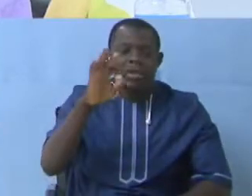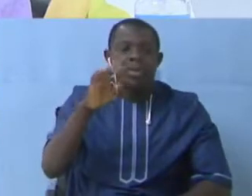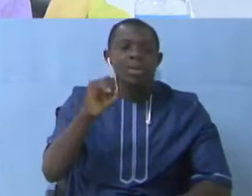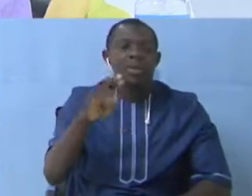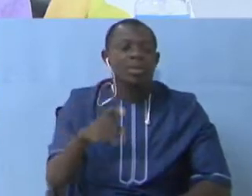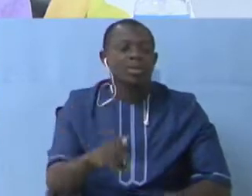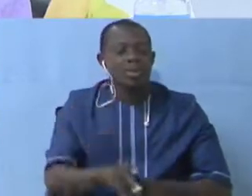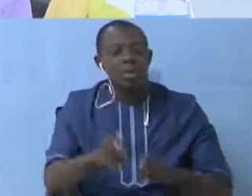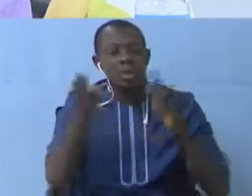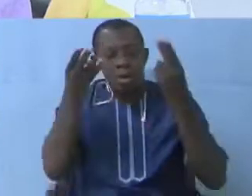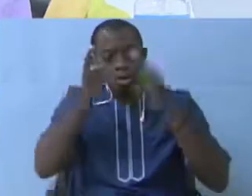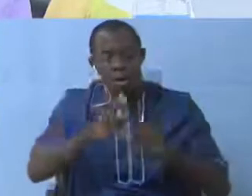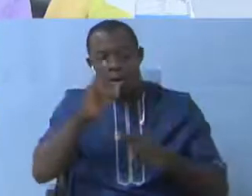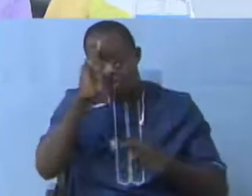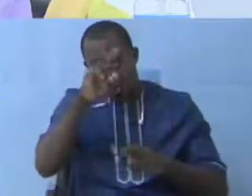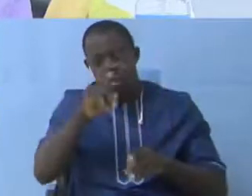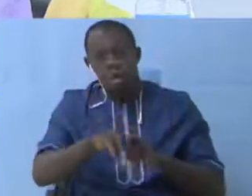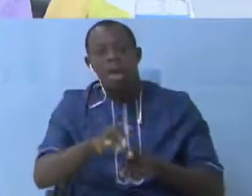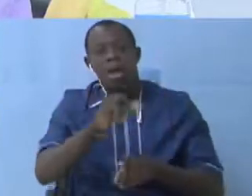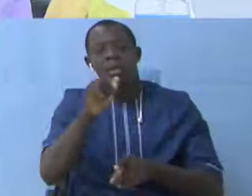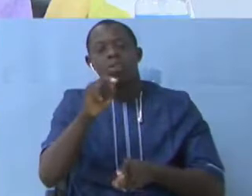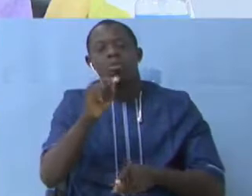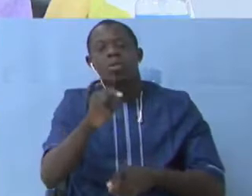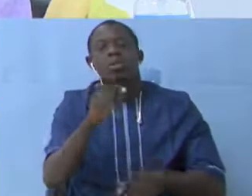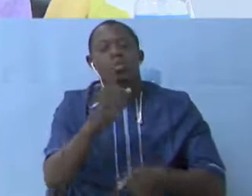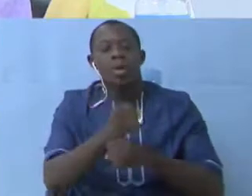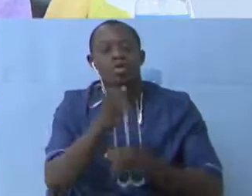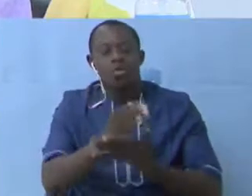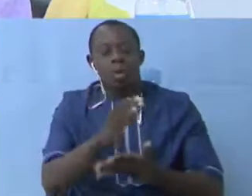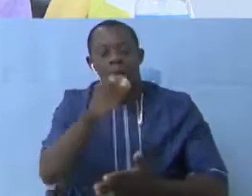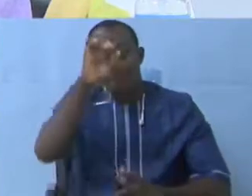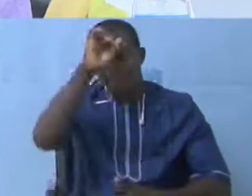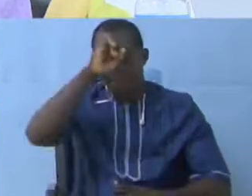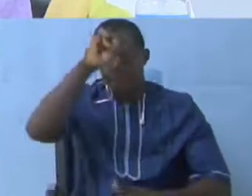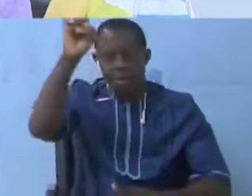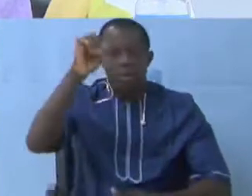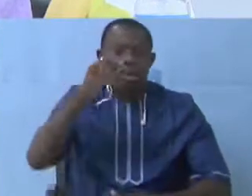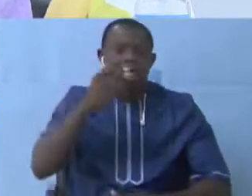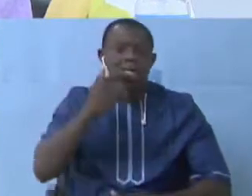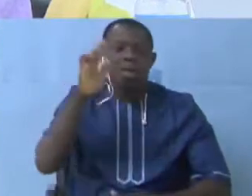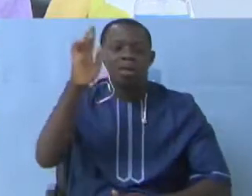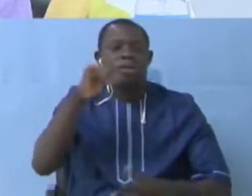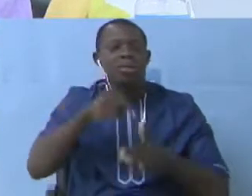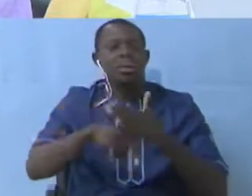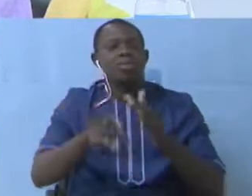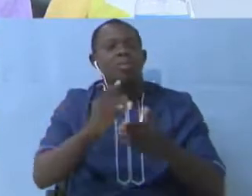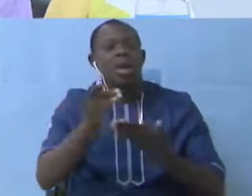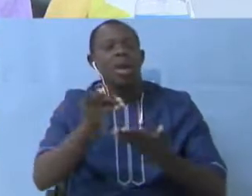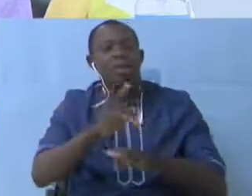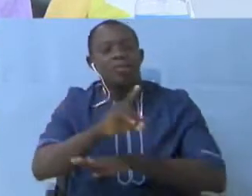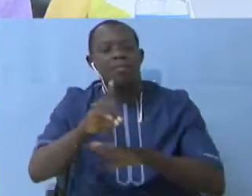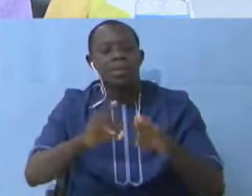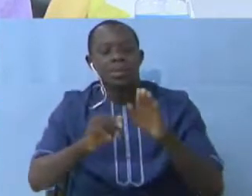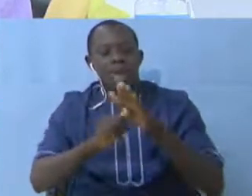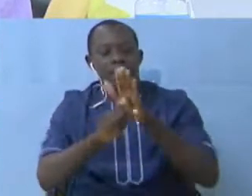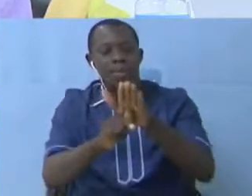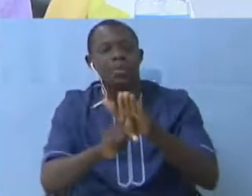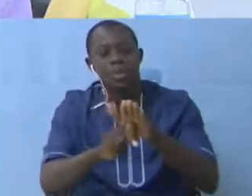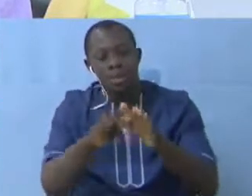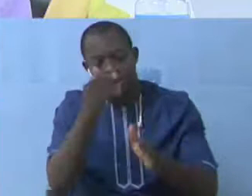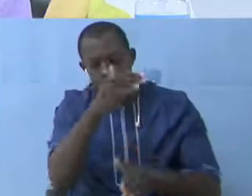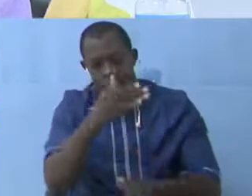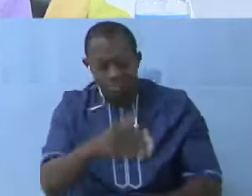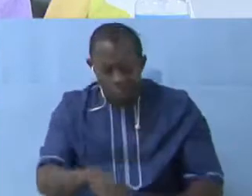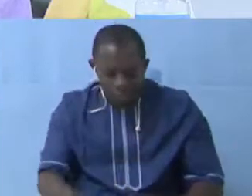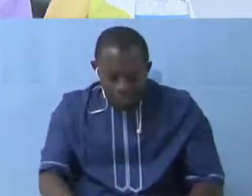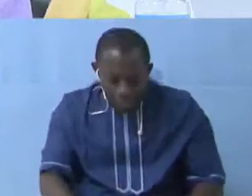got the president to be sworn at the embassy there. ñu ngi wax nag ci ndimbal yu bëri waaye bi ñuy wax nag muy